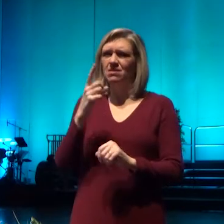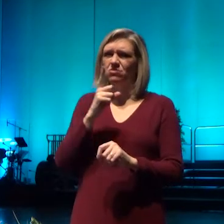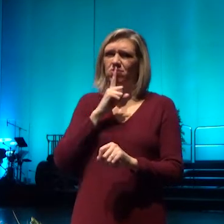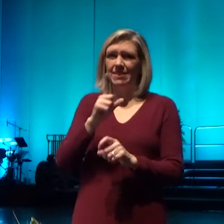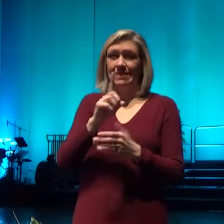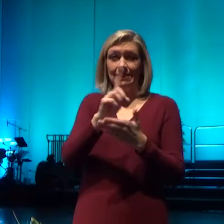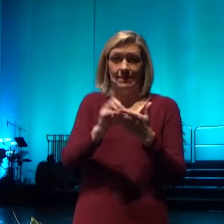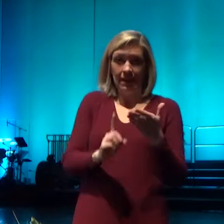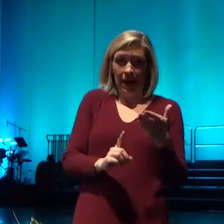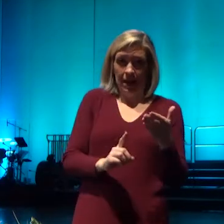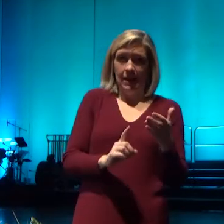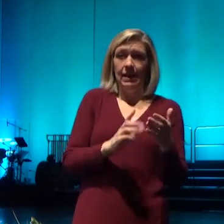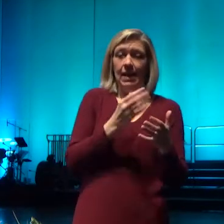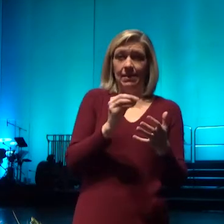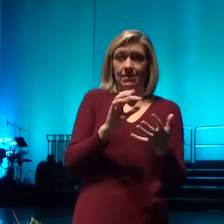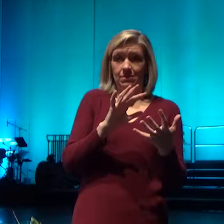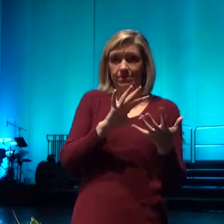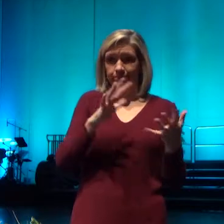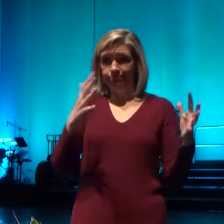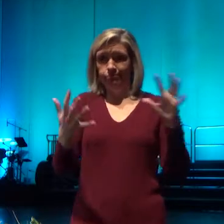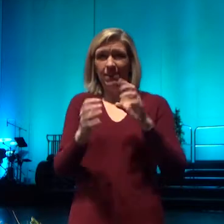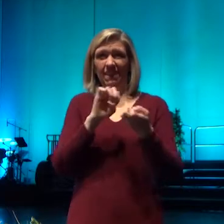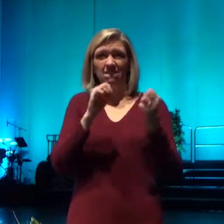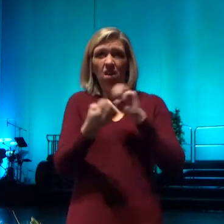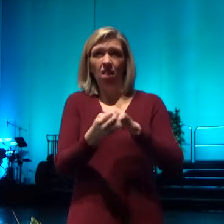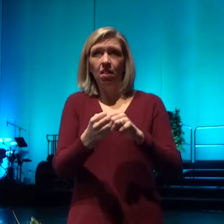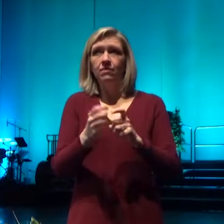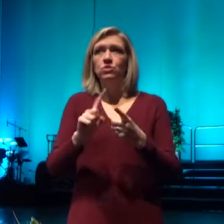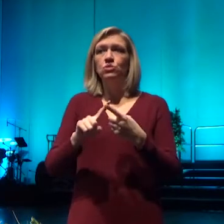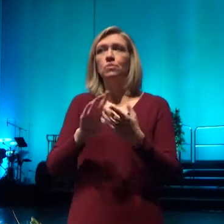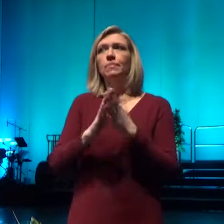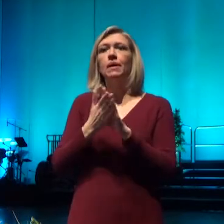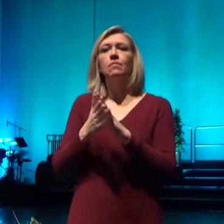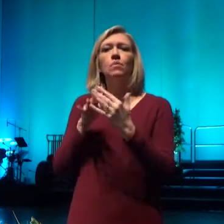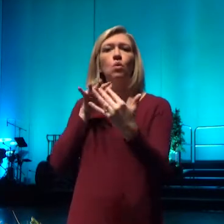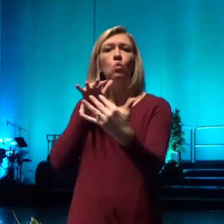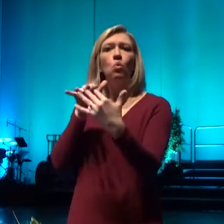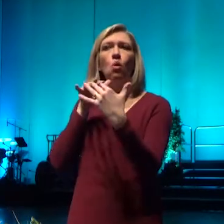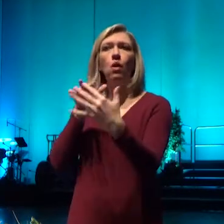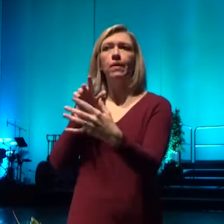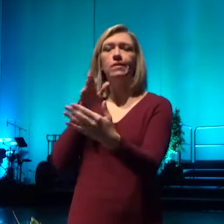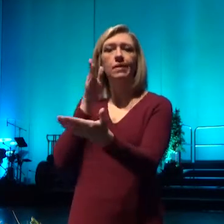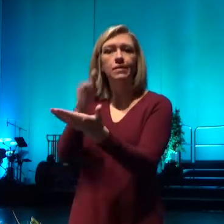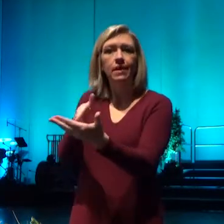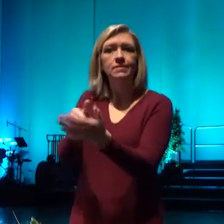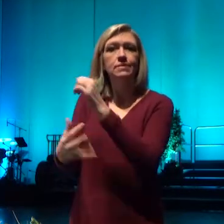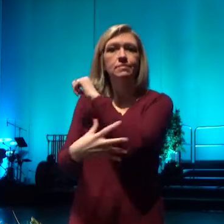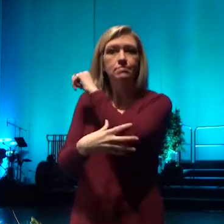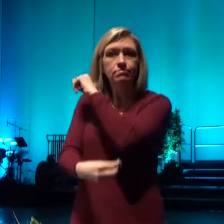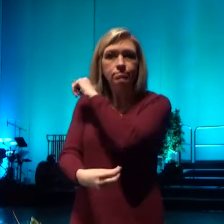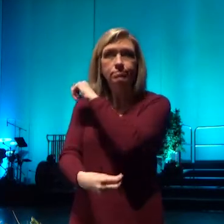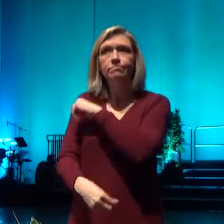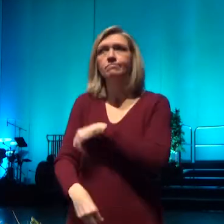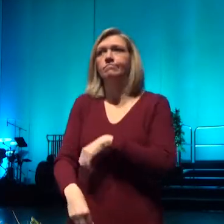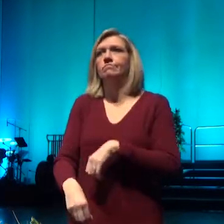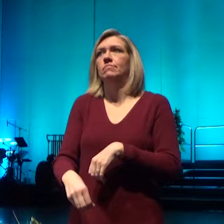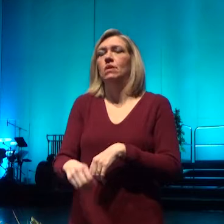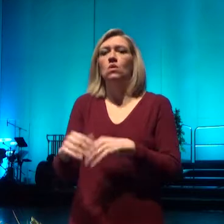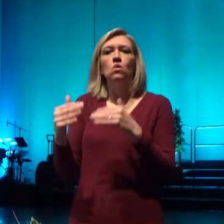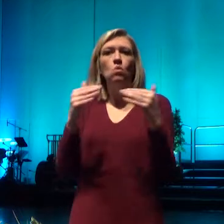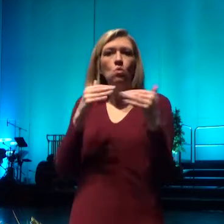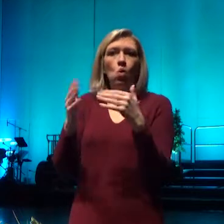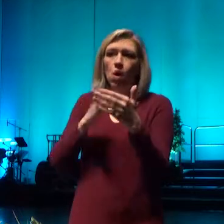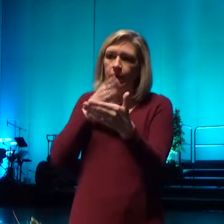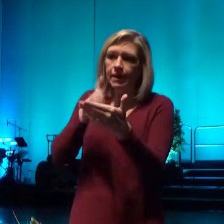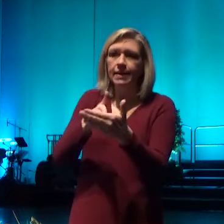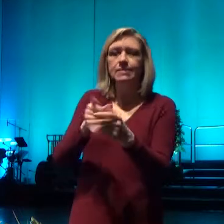has evolved to be a war against impoverishment, to be a war against those who would not see the